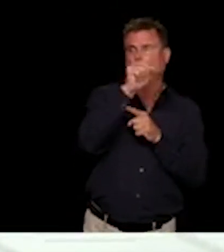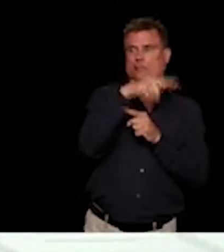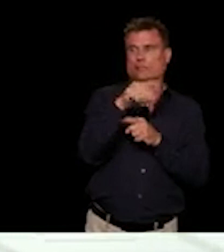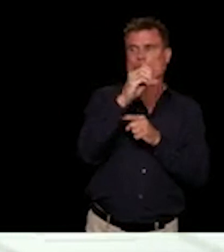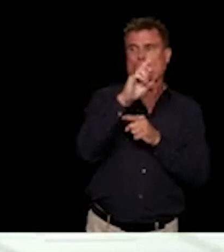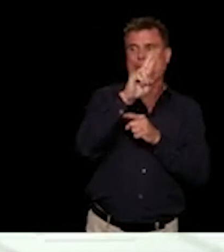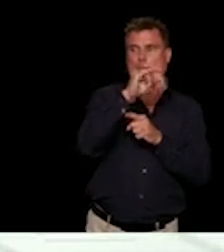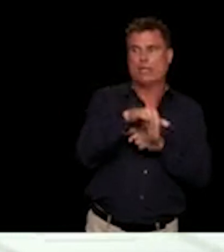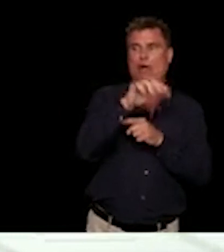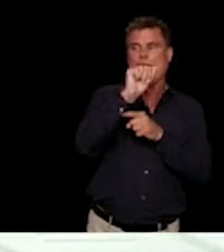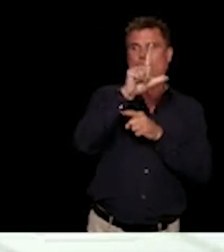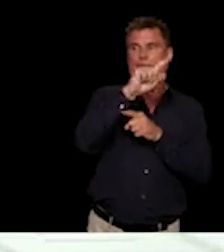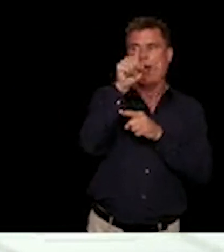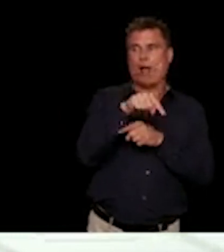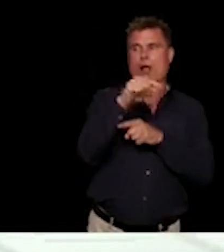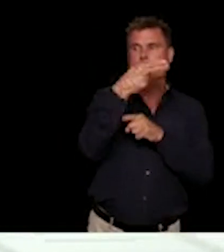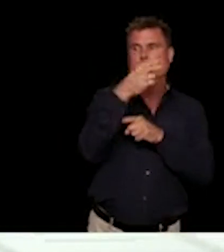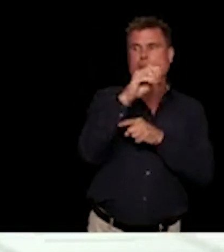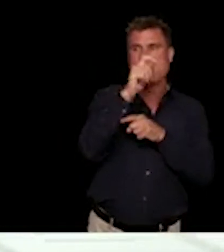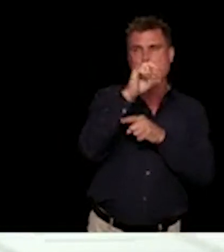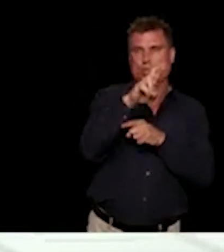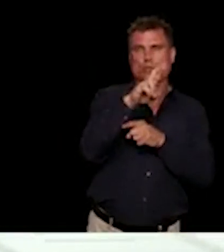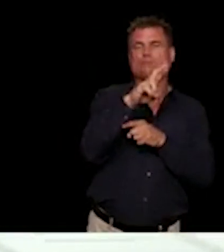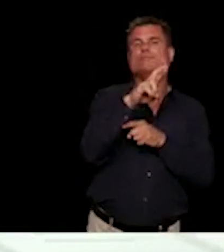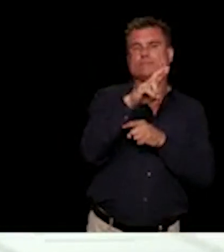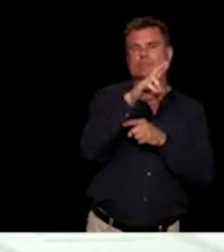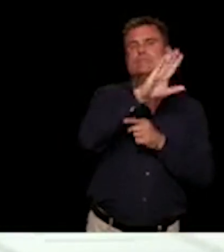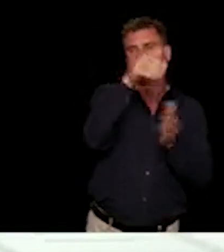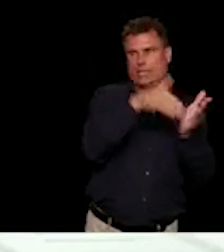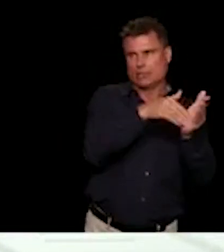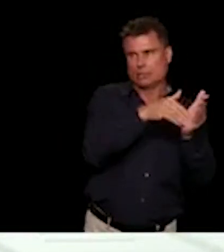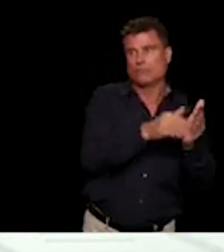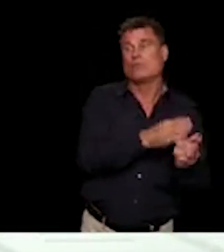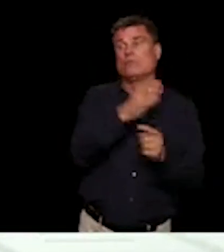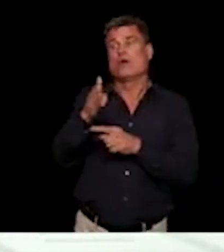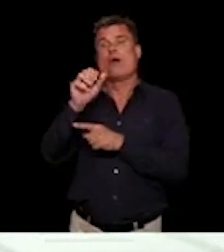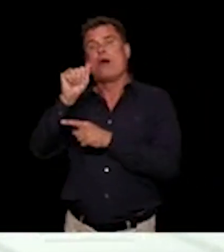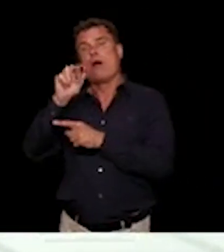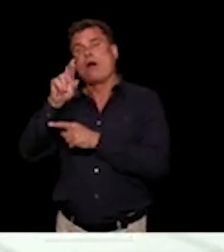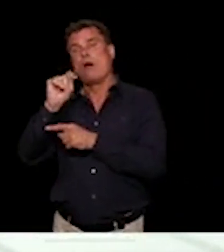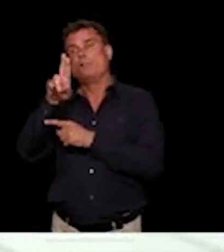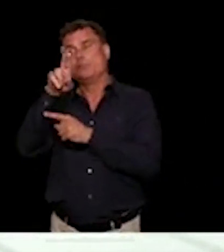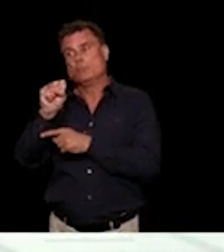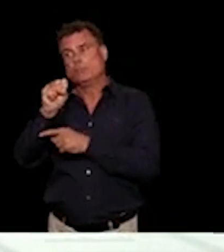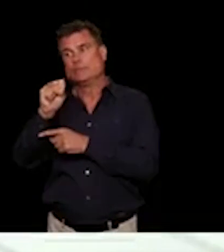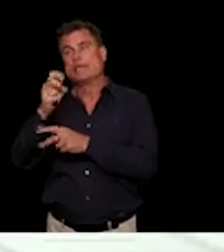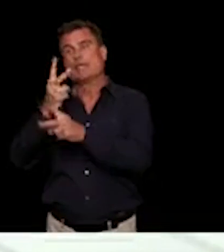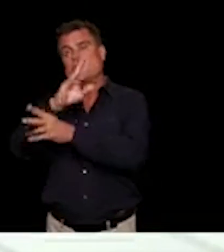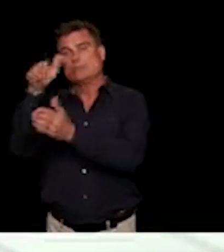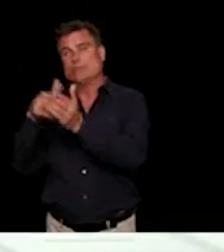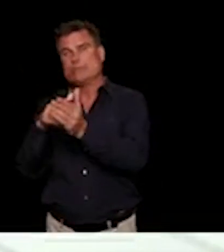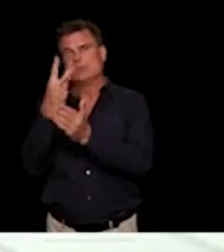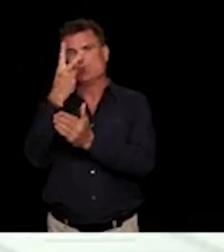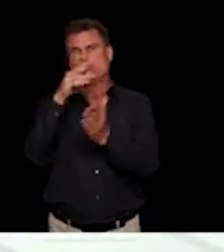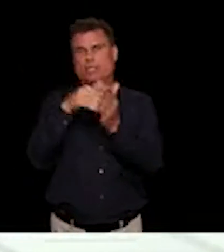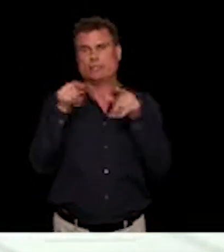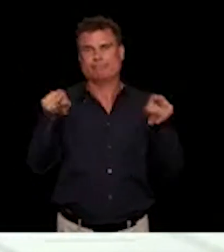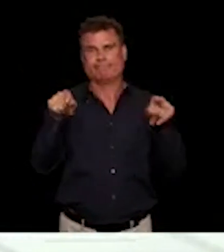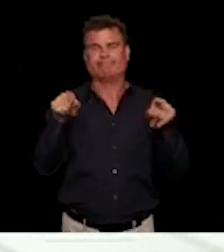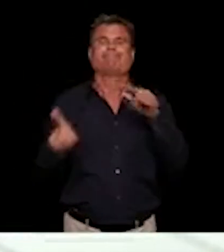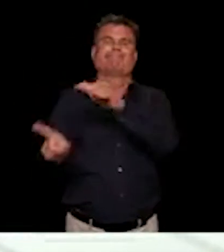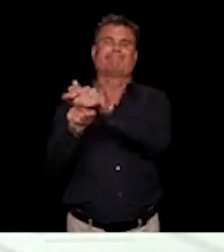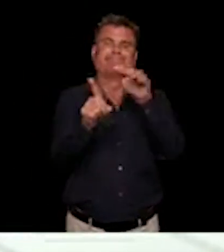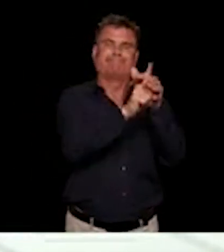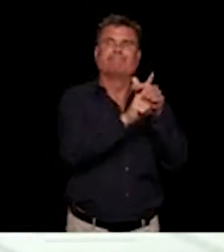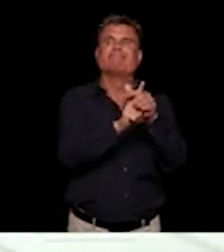healthcare system. There are 9 in long-term care facilities and assisted living and 1 in acute care. In total in British